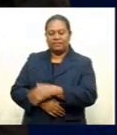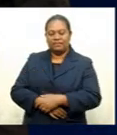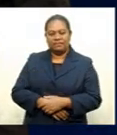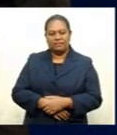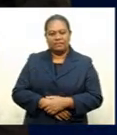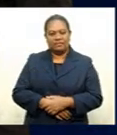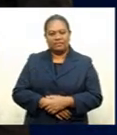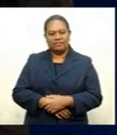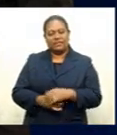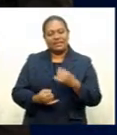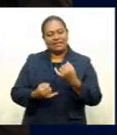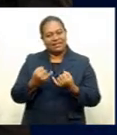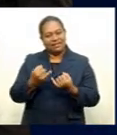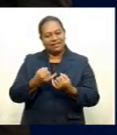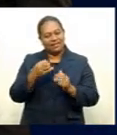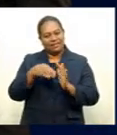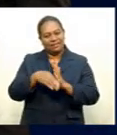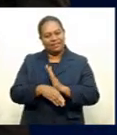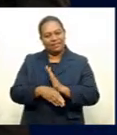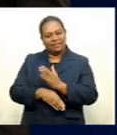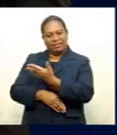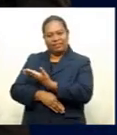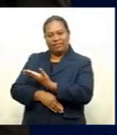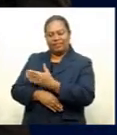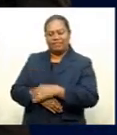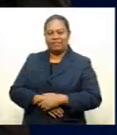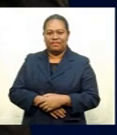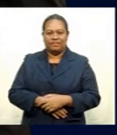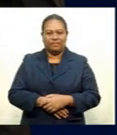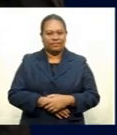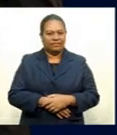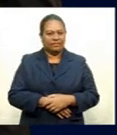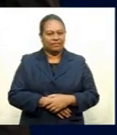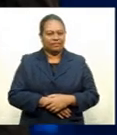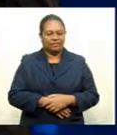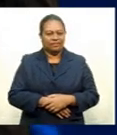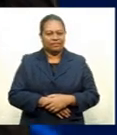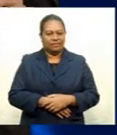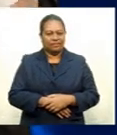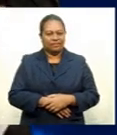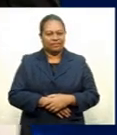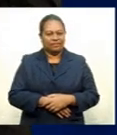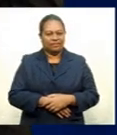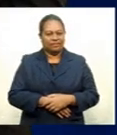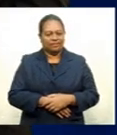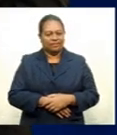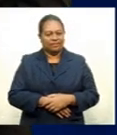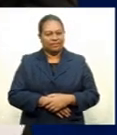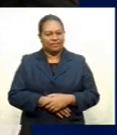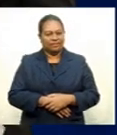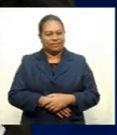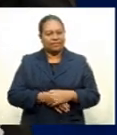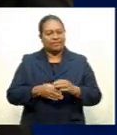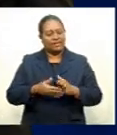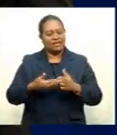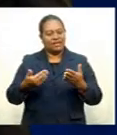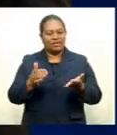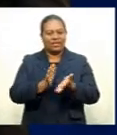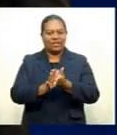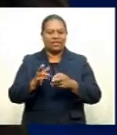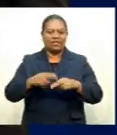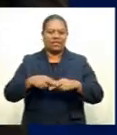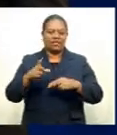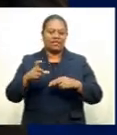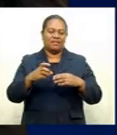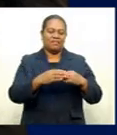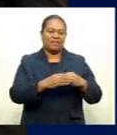$1,780 per ounce, and silver dropped further down at $25.93 per ounce. And we now join Sunifa from